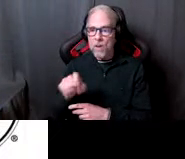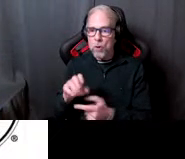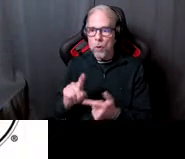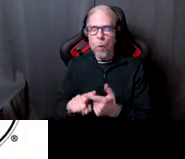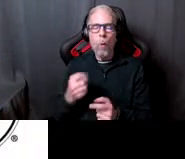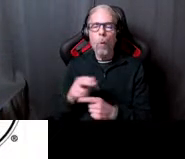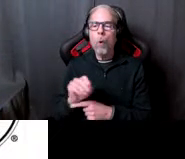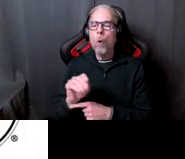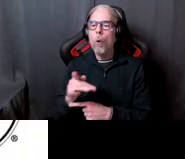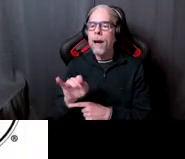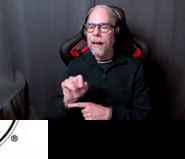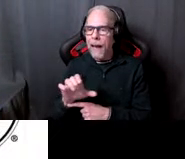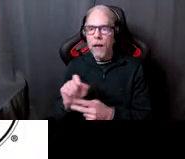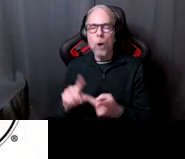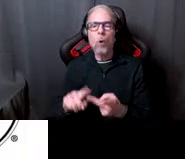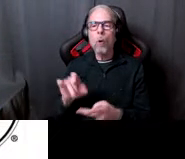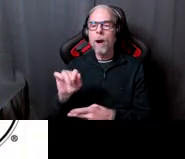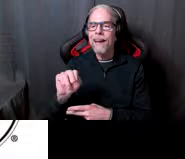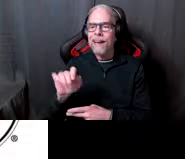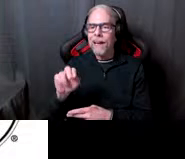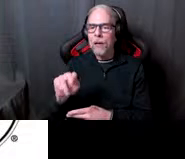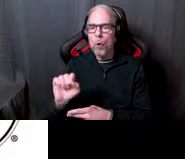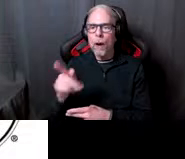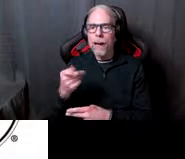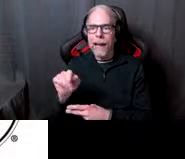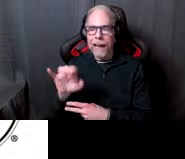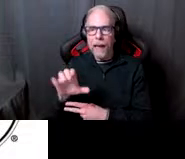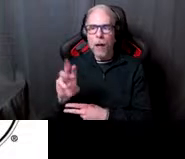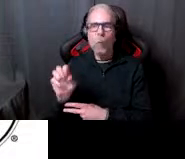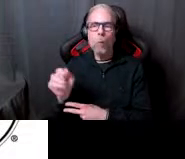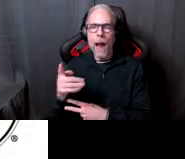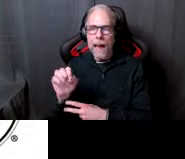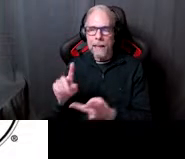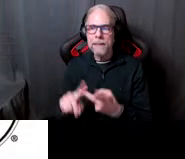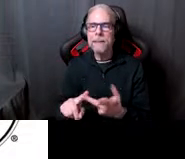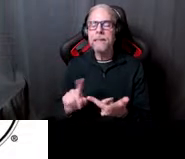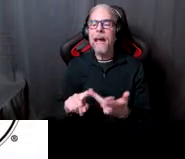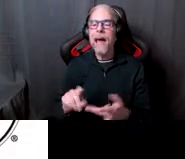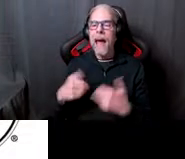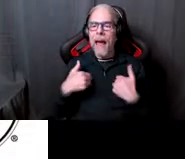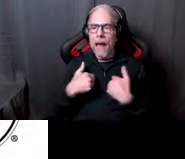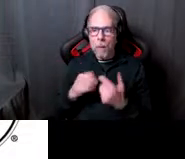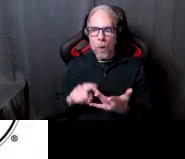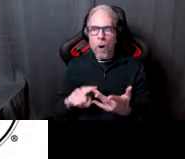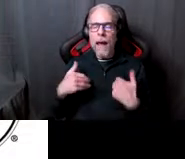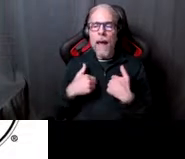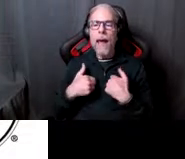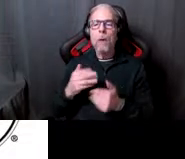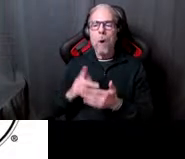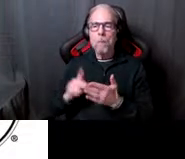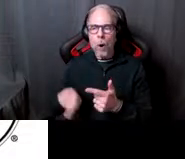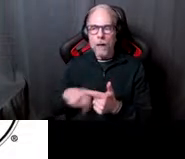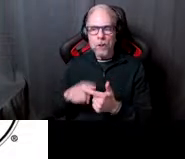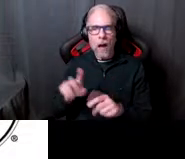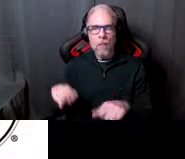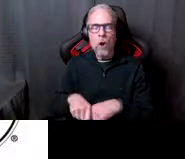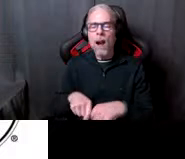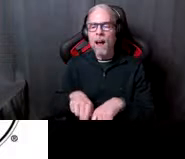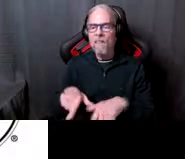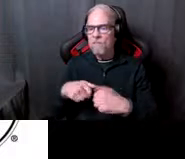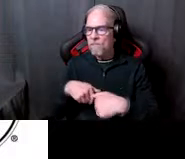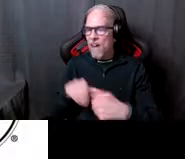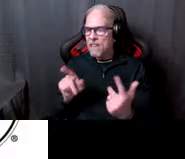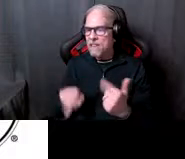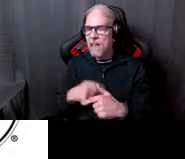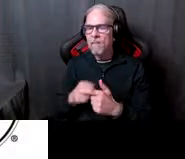organic or inorganic waste, animals, animal parts, or other offensive matter or any abandoned